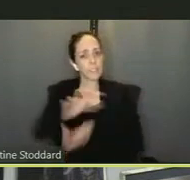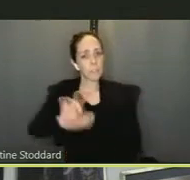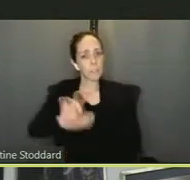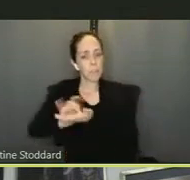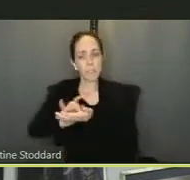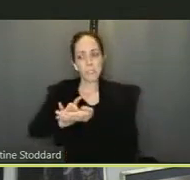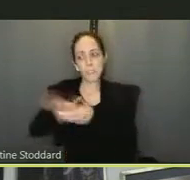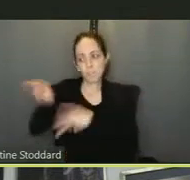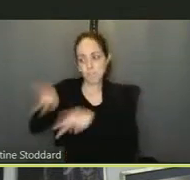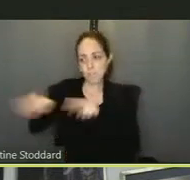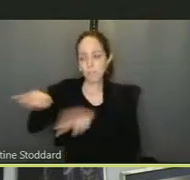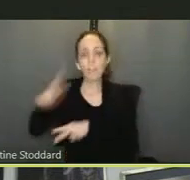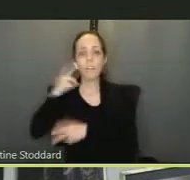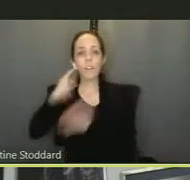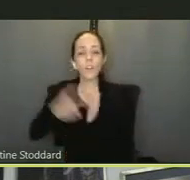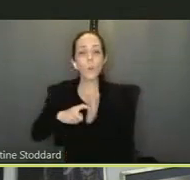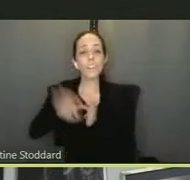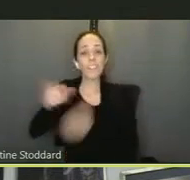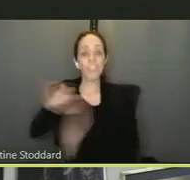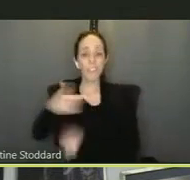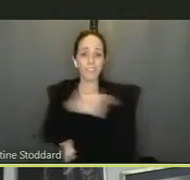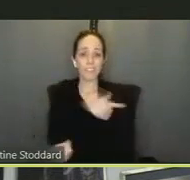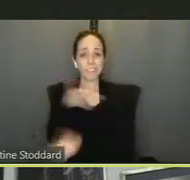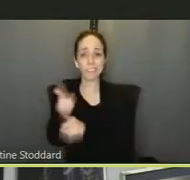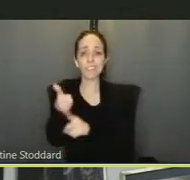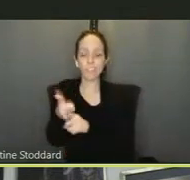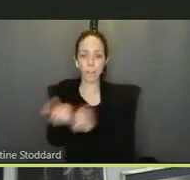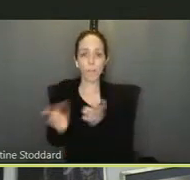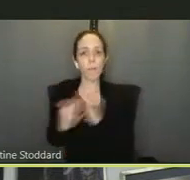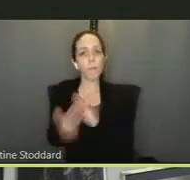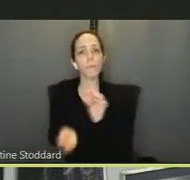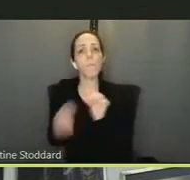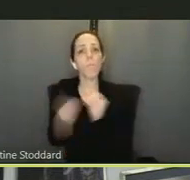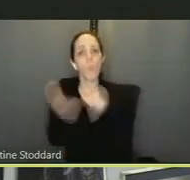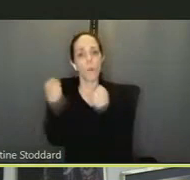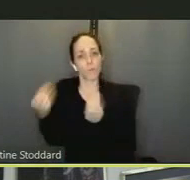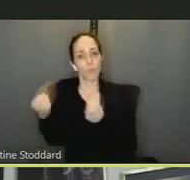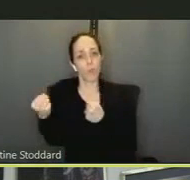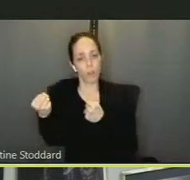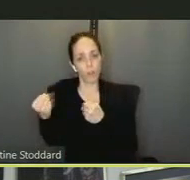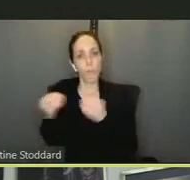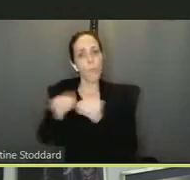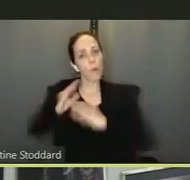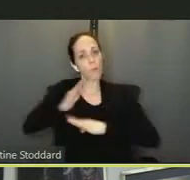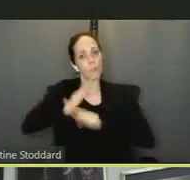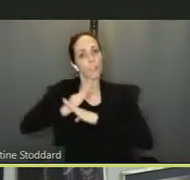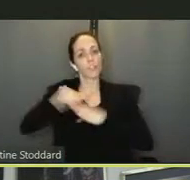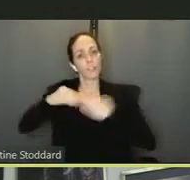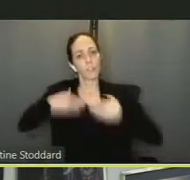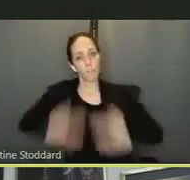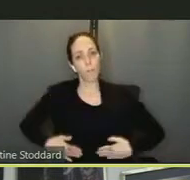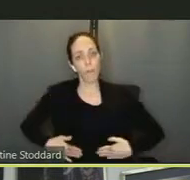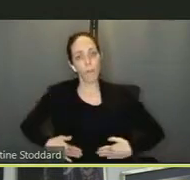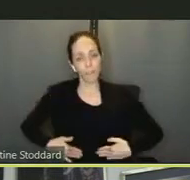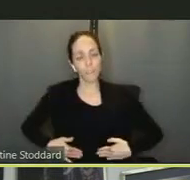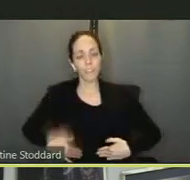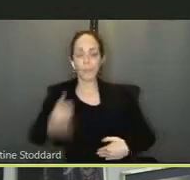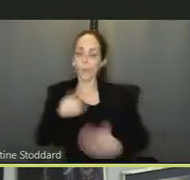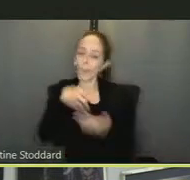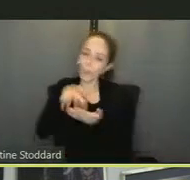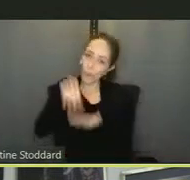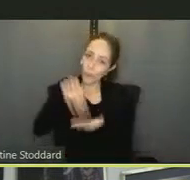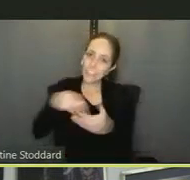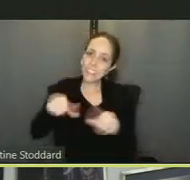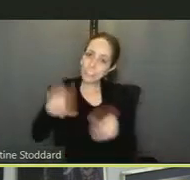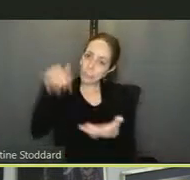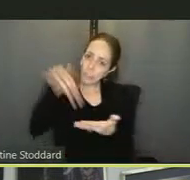more protection, such as with tetanus and the pneumococcal vaccine. So we are learning more about this, but right